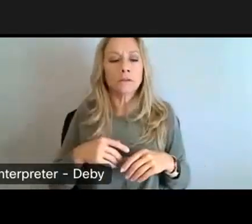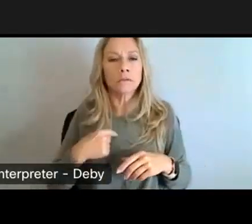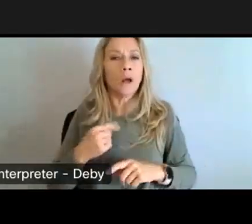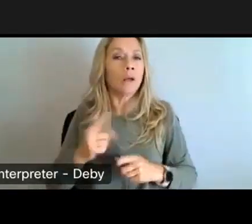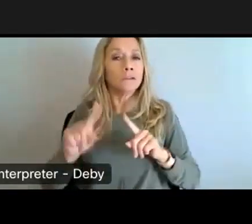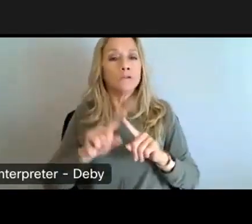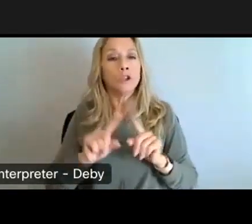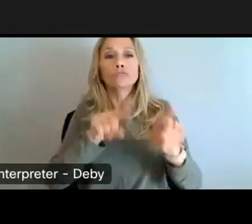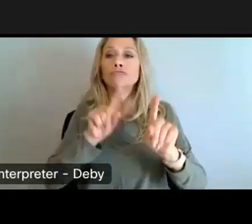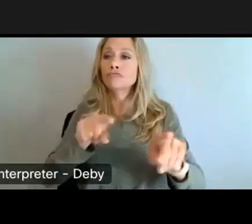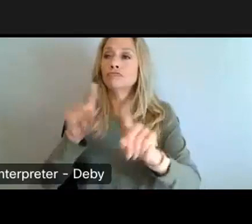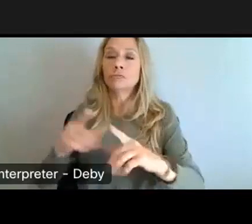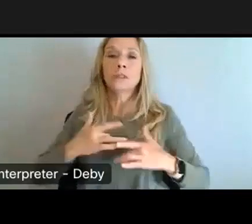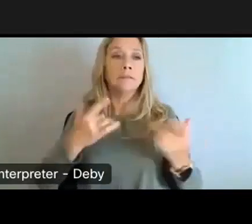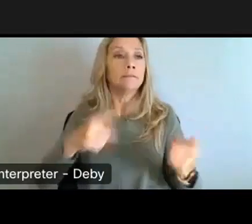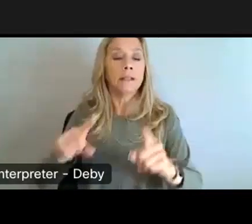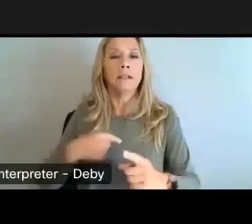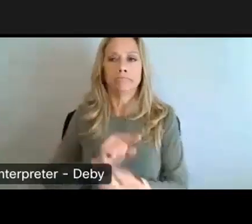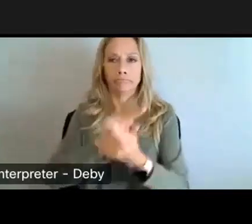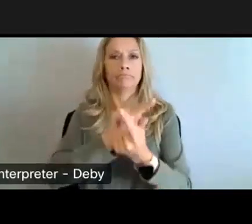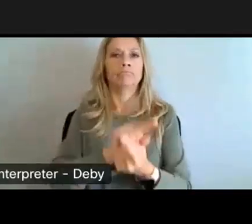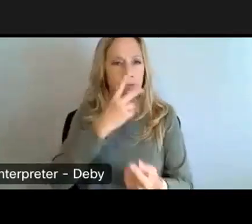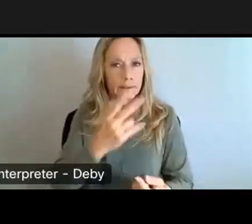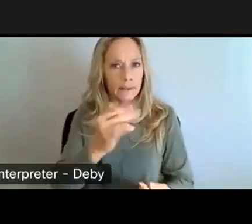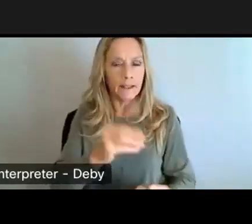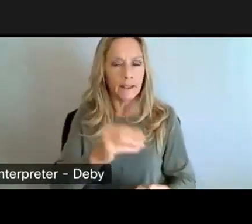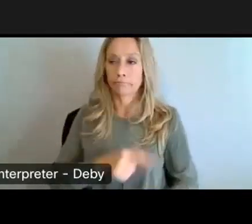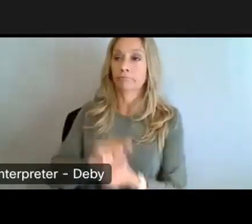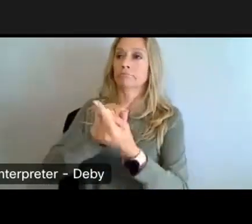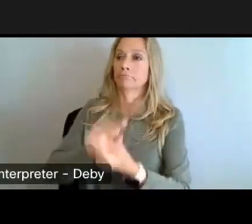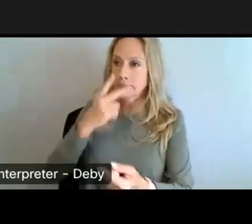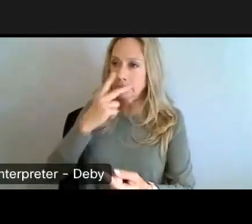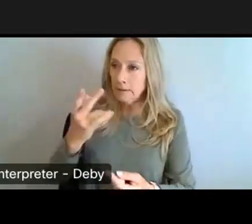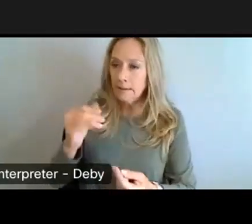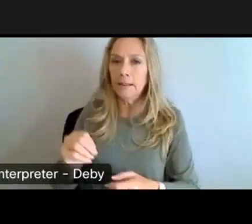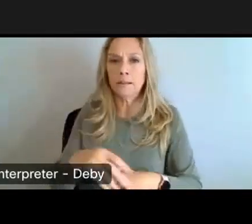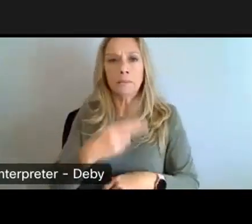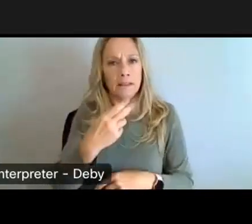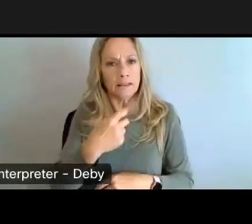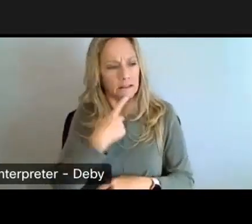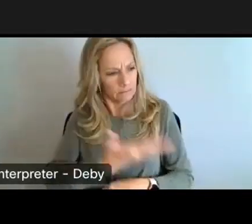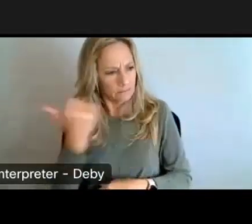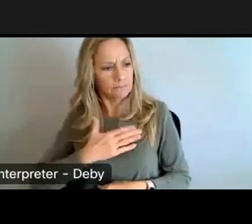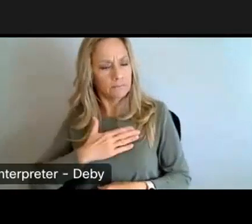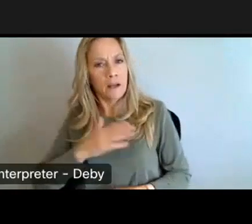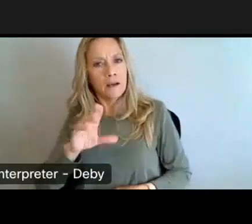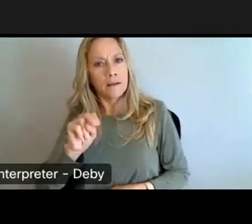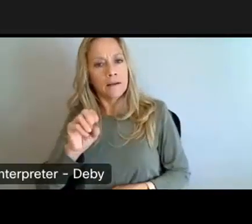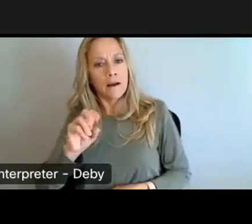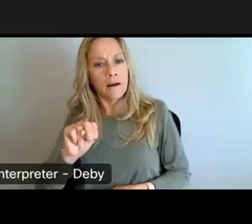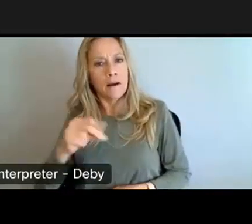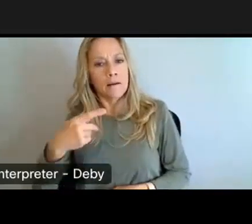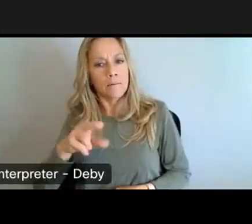events. And he's like, "Well, when are you going to come help me with my nonprofit?" So I became a volunteer for the Gary Sinise